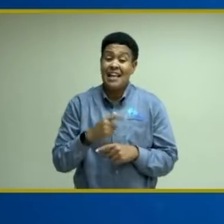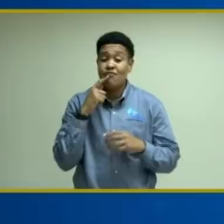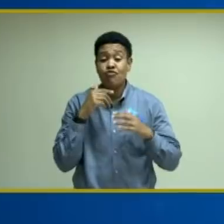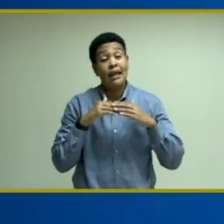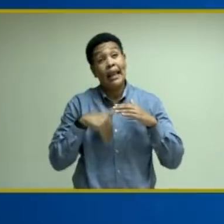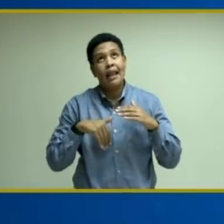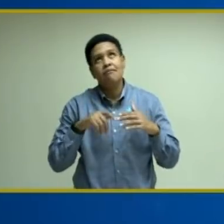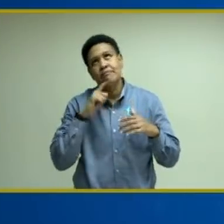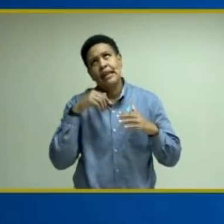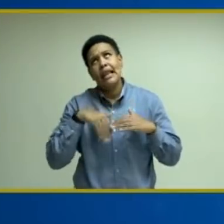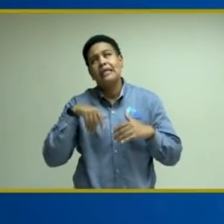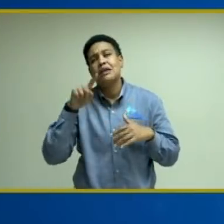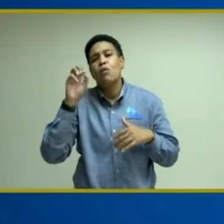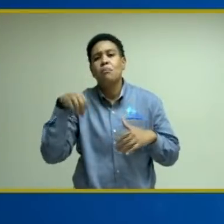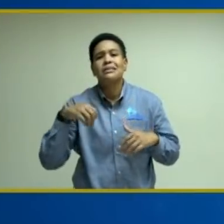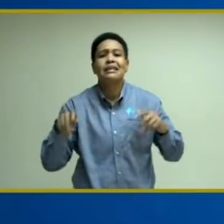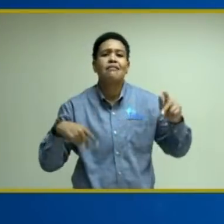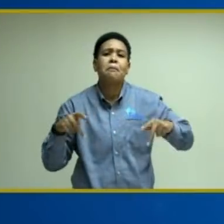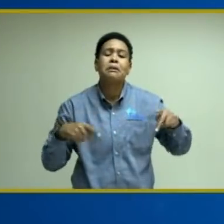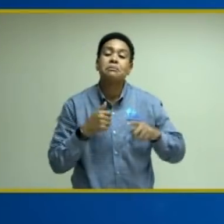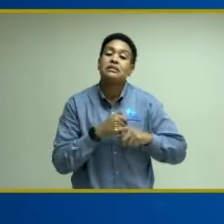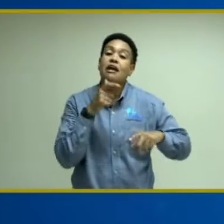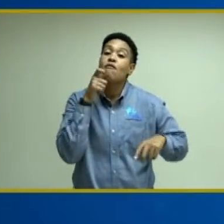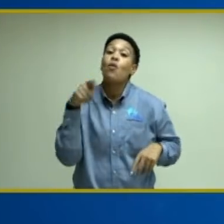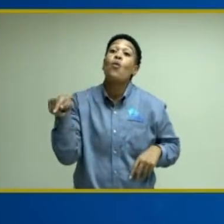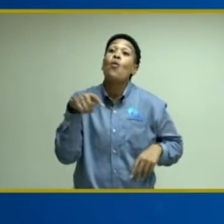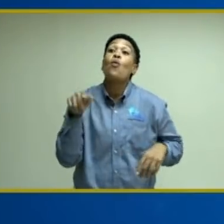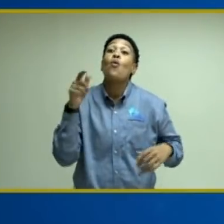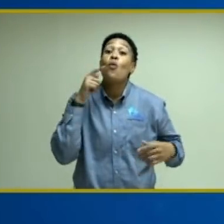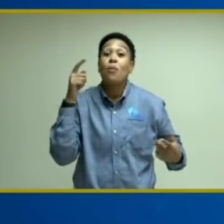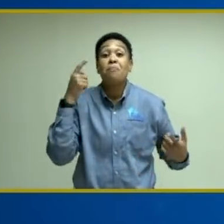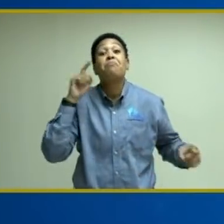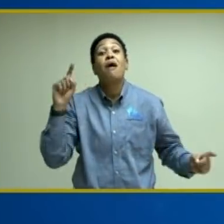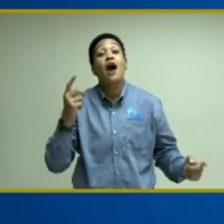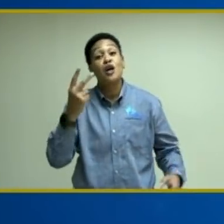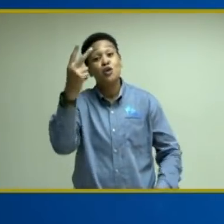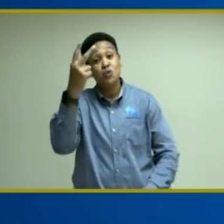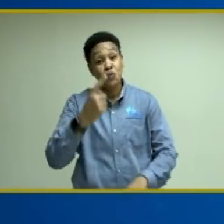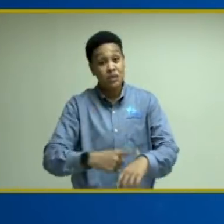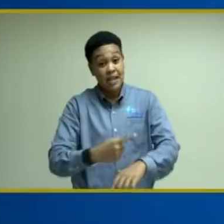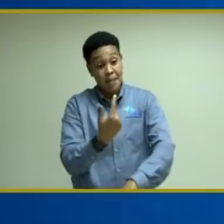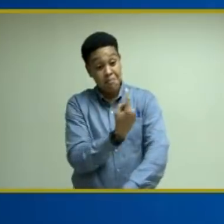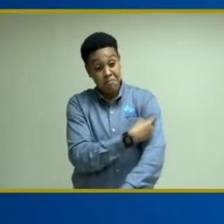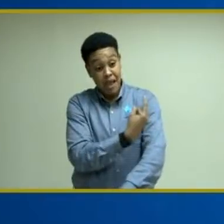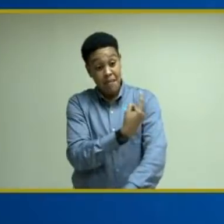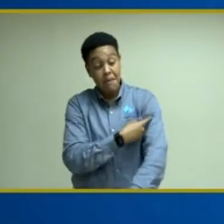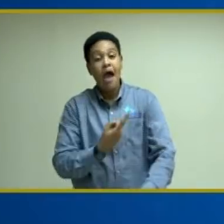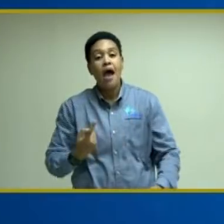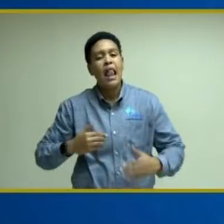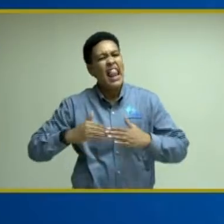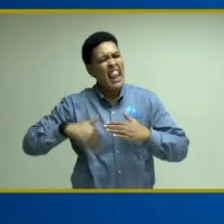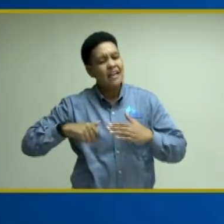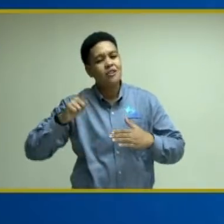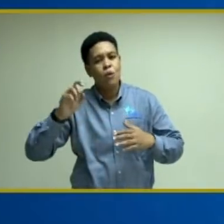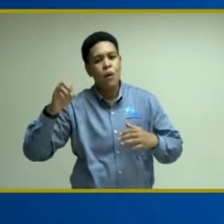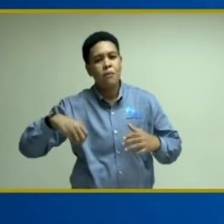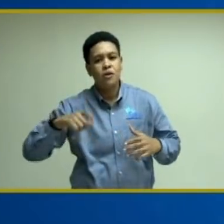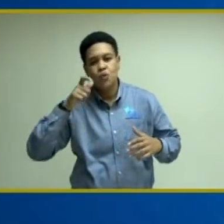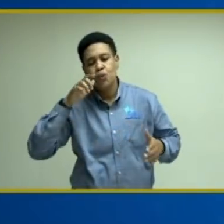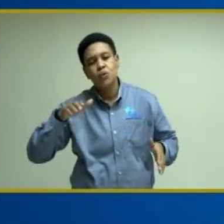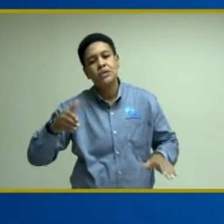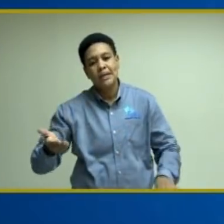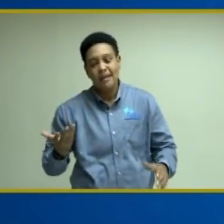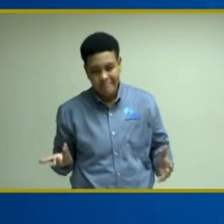than 1%, of persons also that had received 2 doses and had